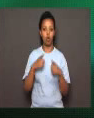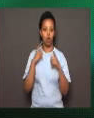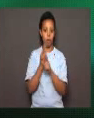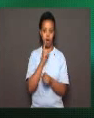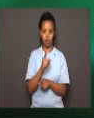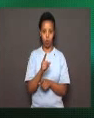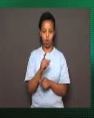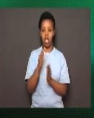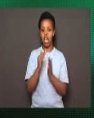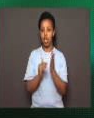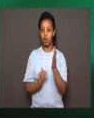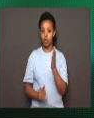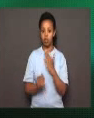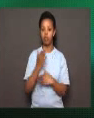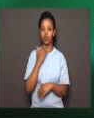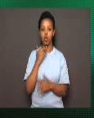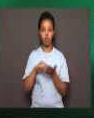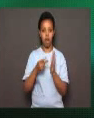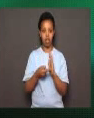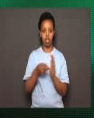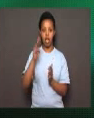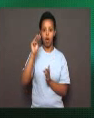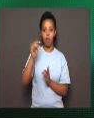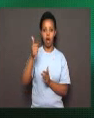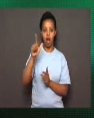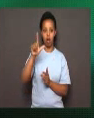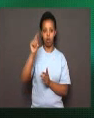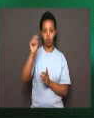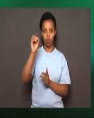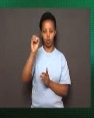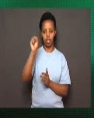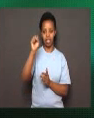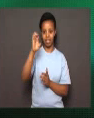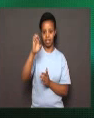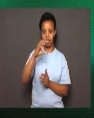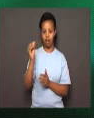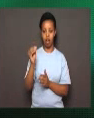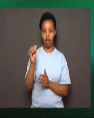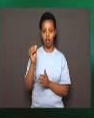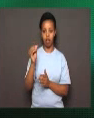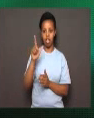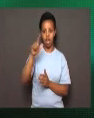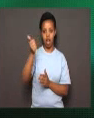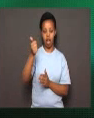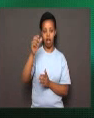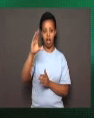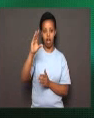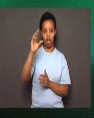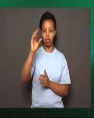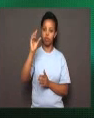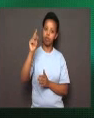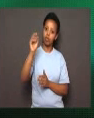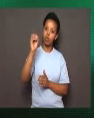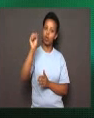Reducing sugars, such as maltose and lactose, have the ability to carry out